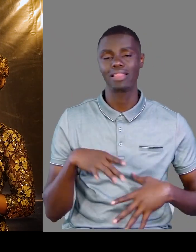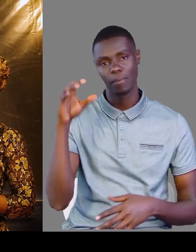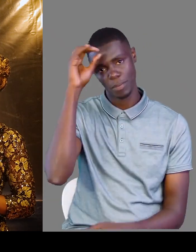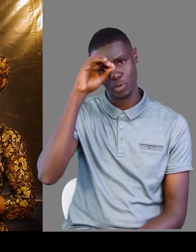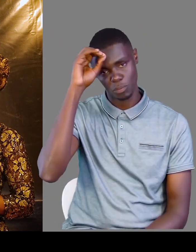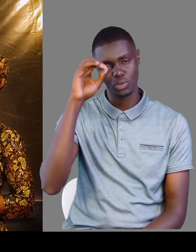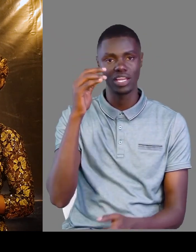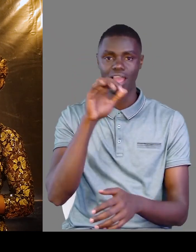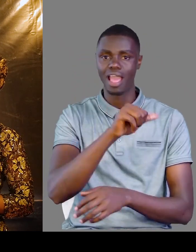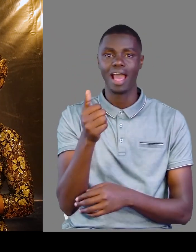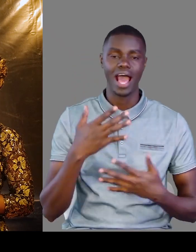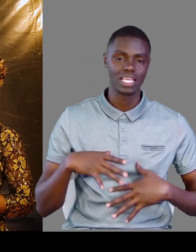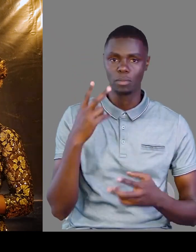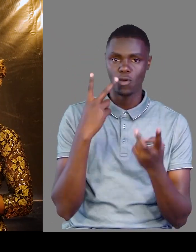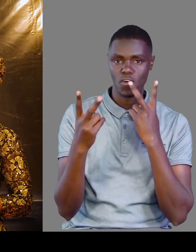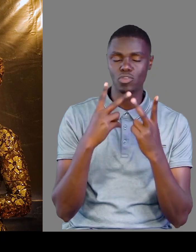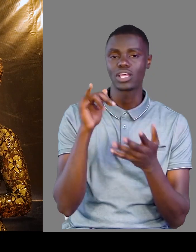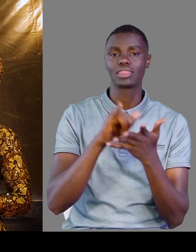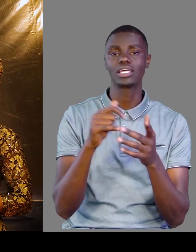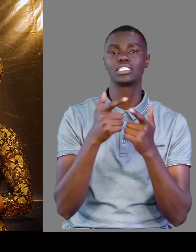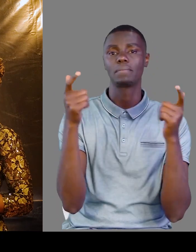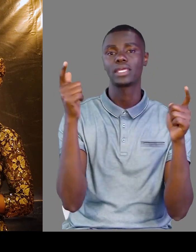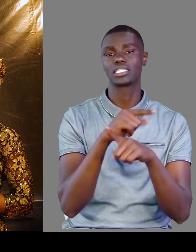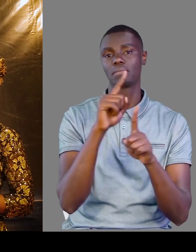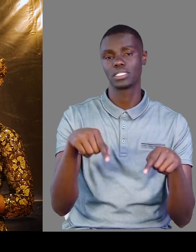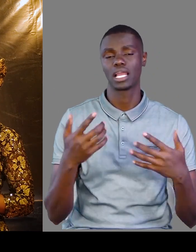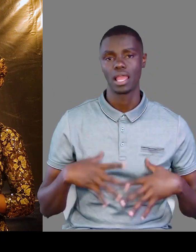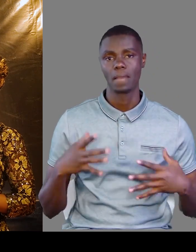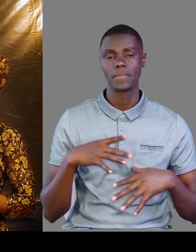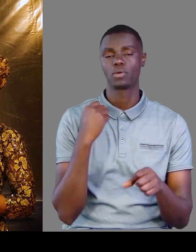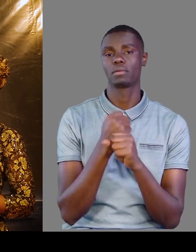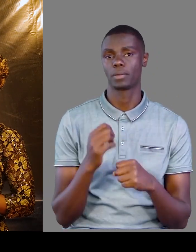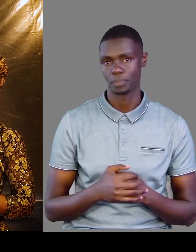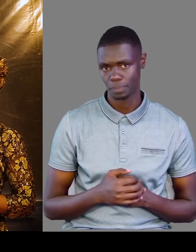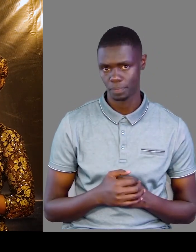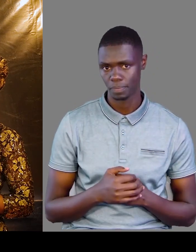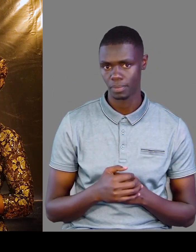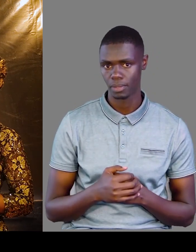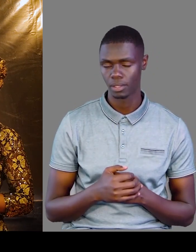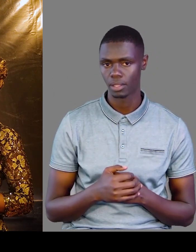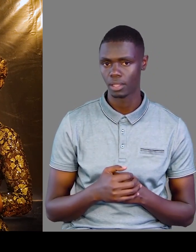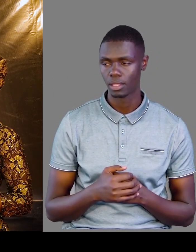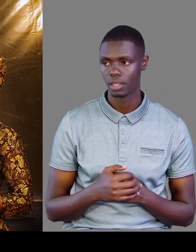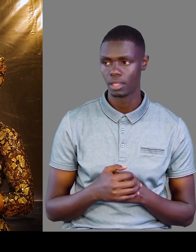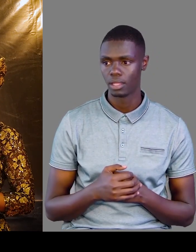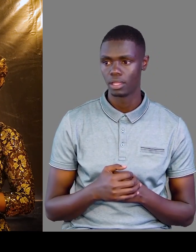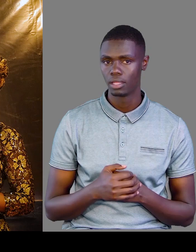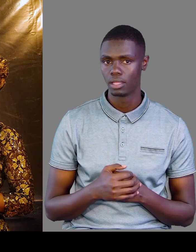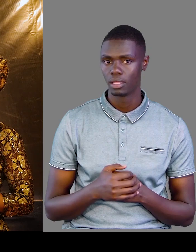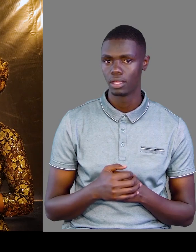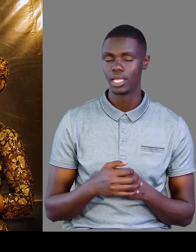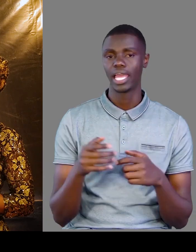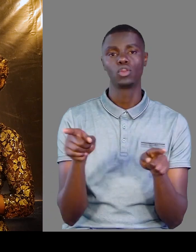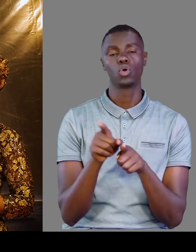people's views, I think that's one of the biggest mistakes that young people, or not just even young, but a lot of young people make. Another one, I think, is just a lack